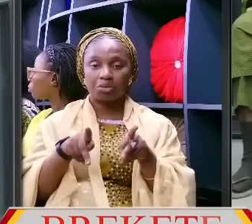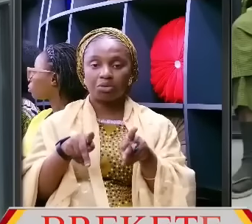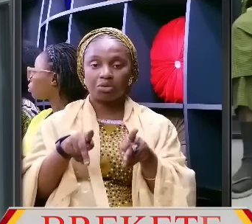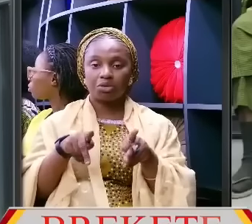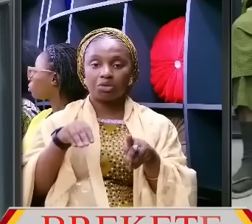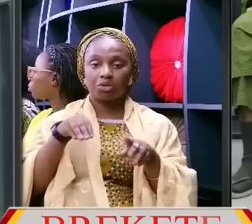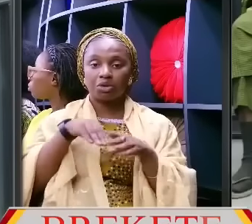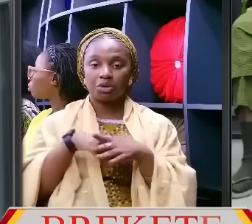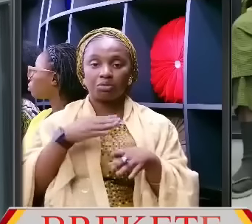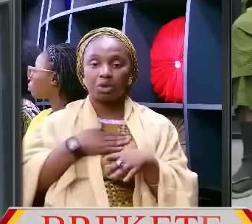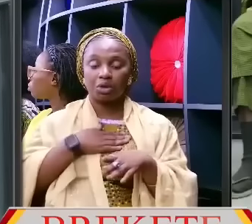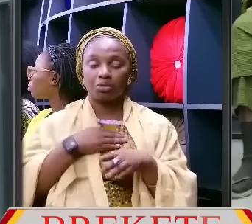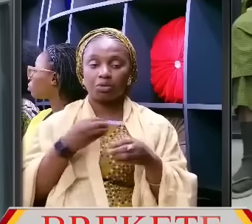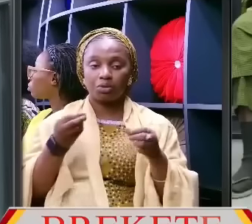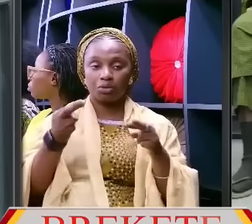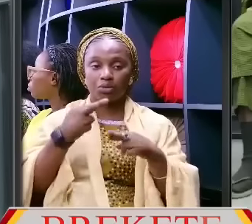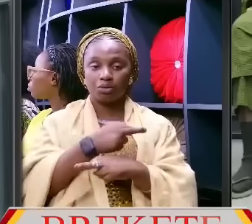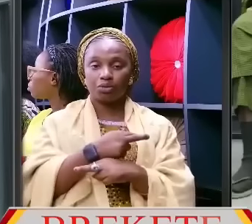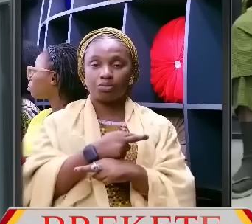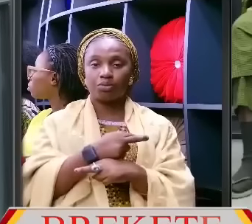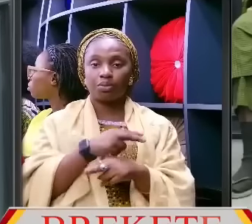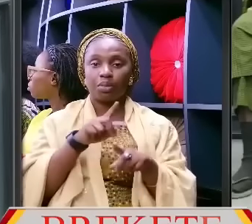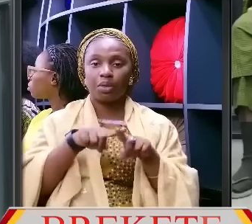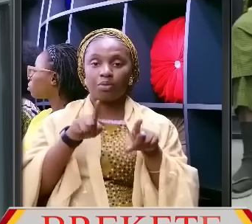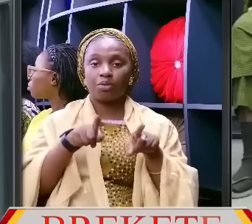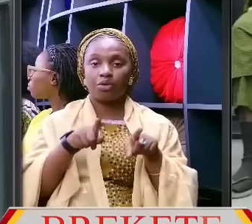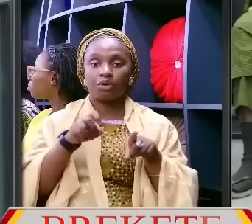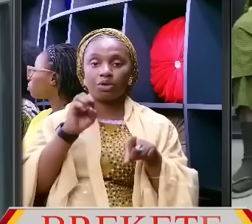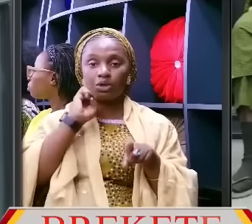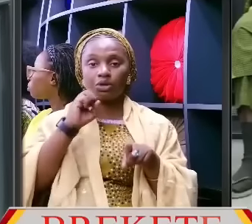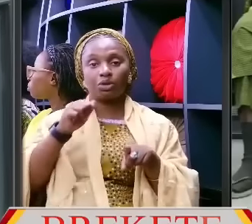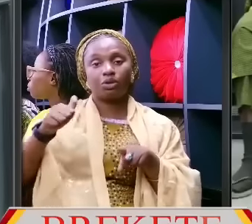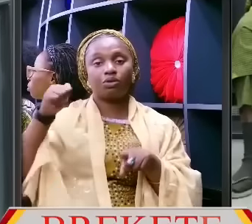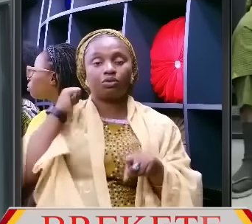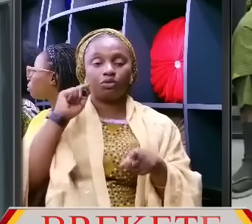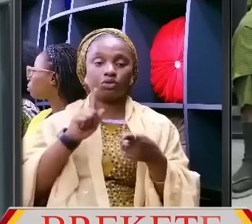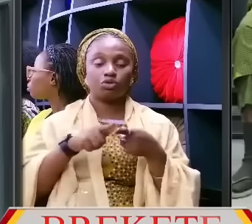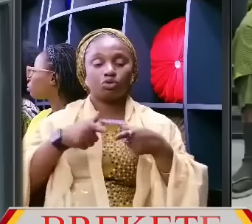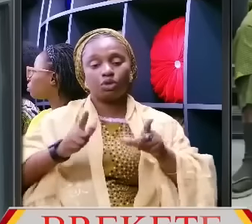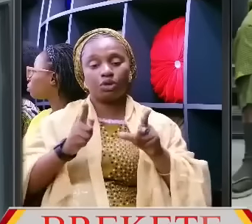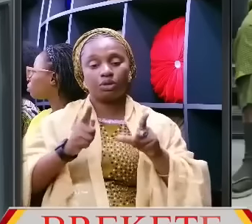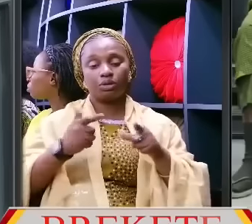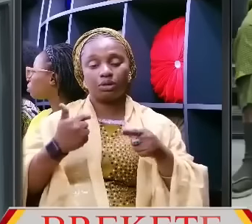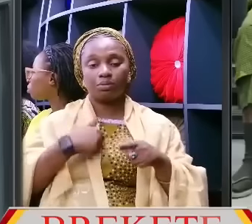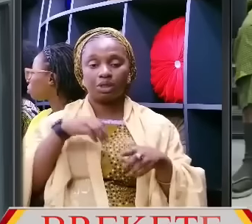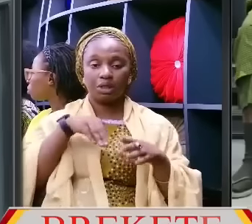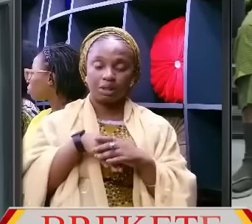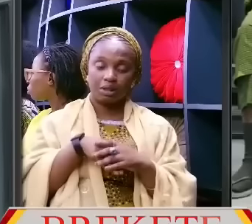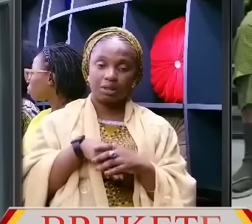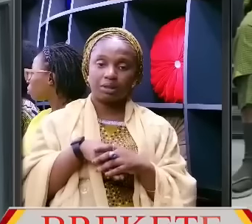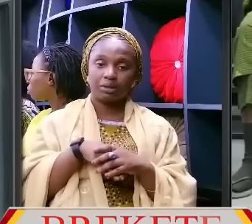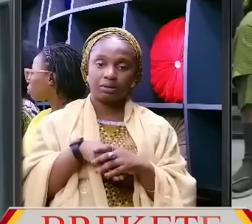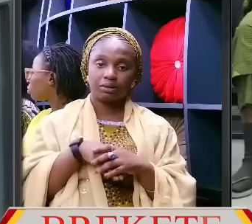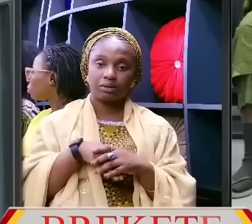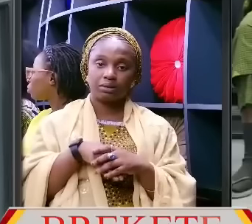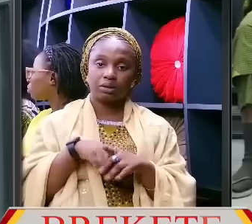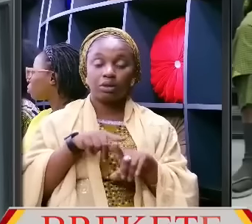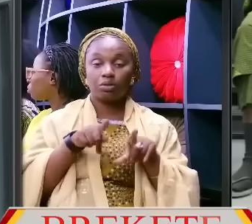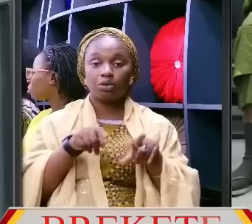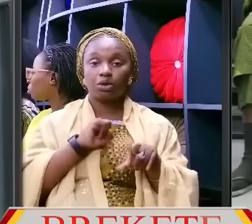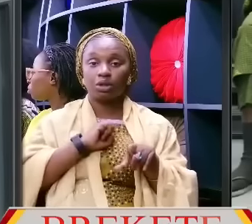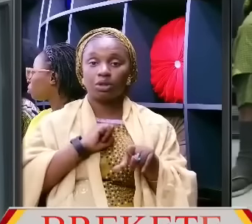to this. I call him. He picked the phone, he preach for Osomegbe community. I